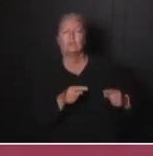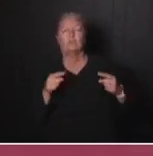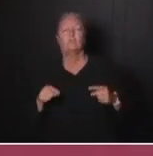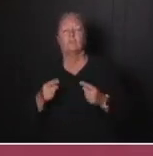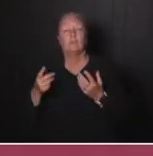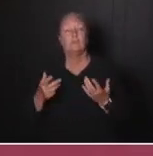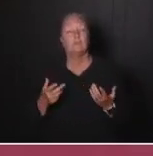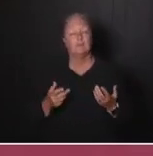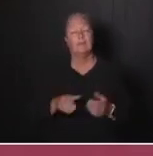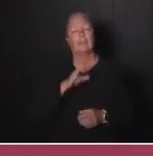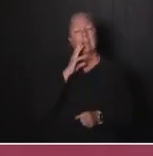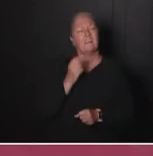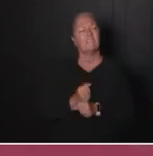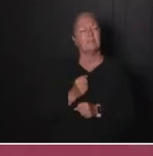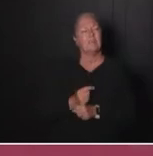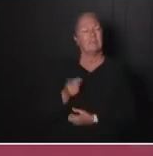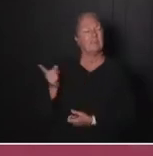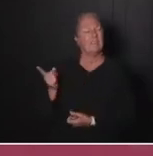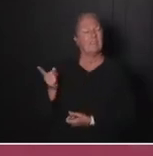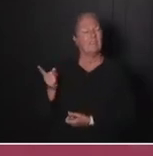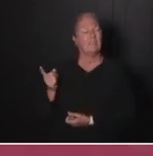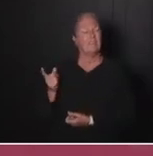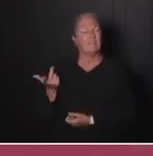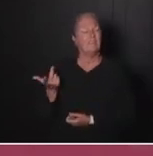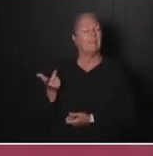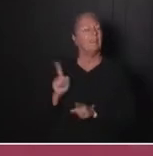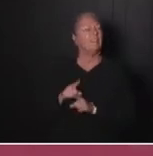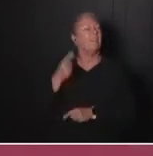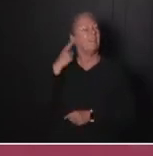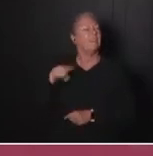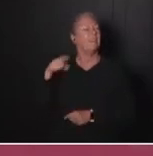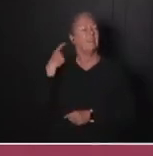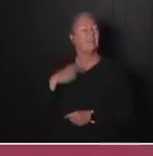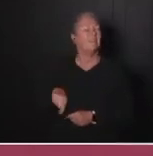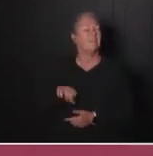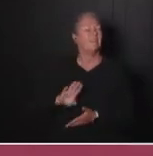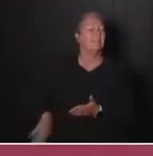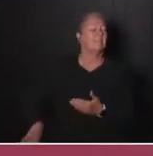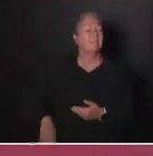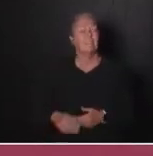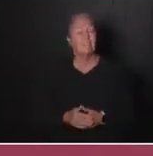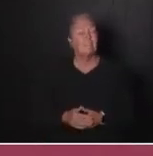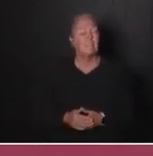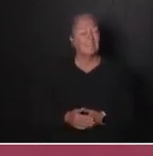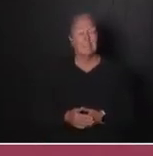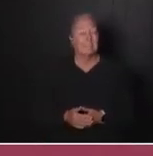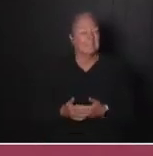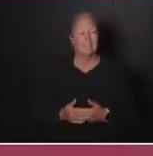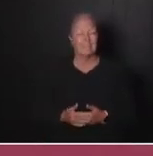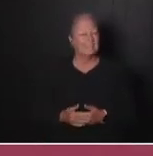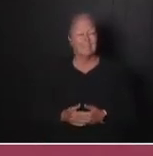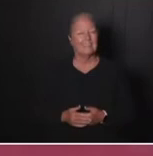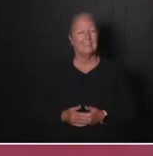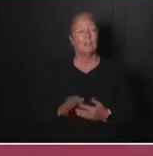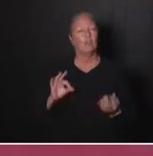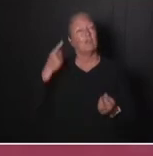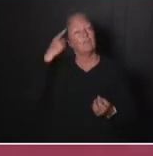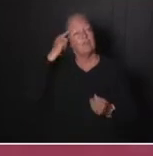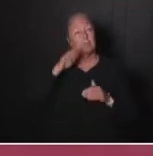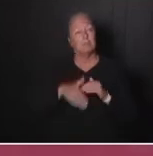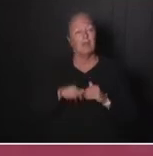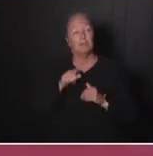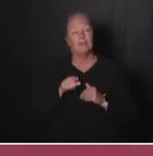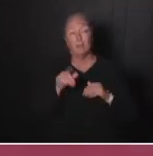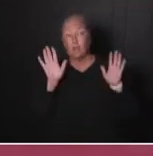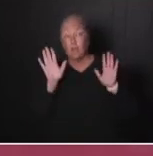denial about how quickly our world is changing, in denial about the science of climate change,